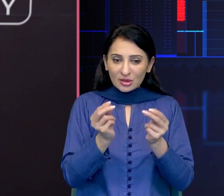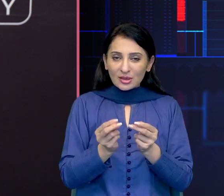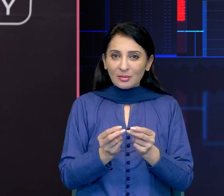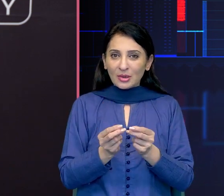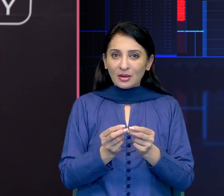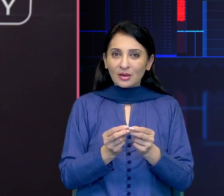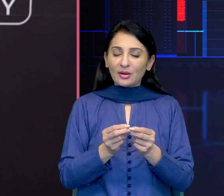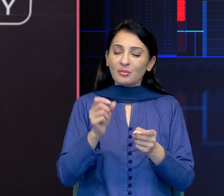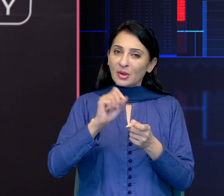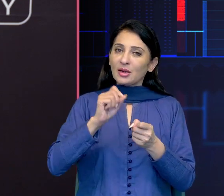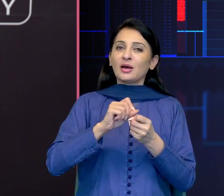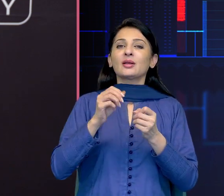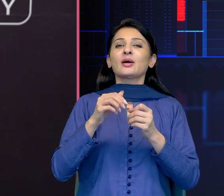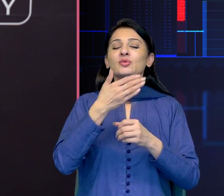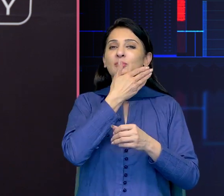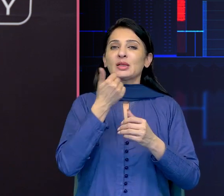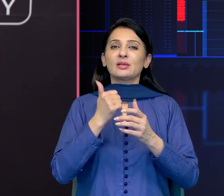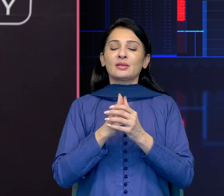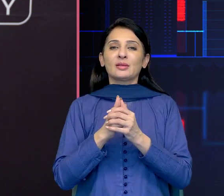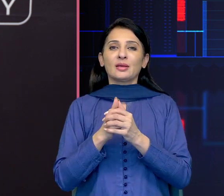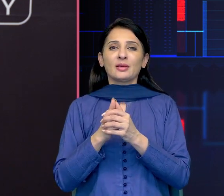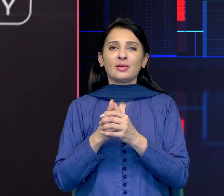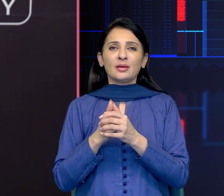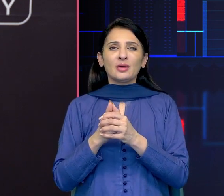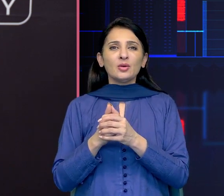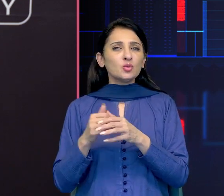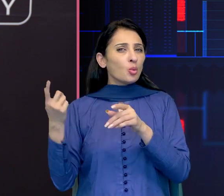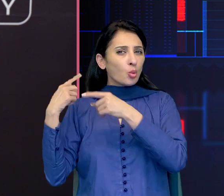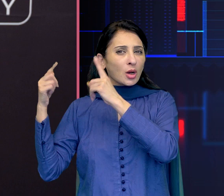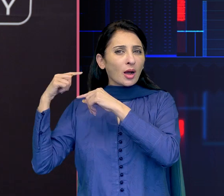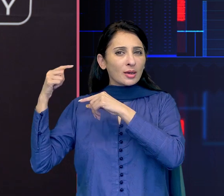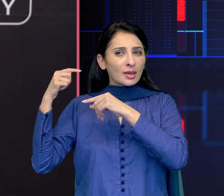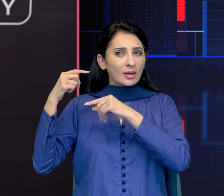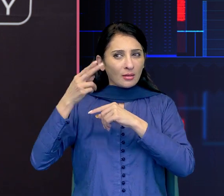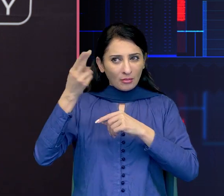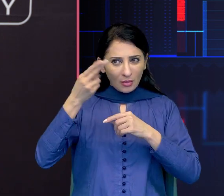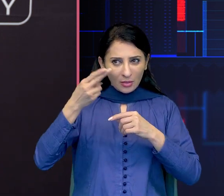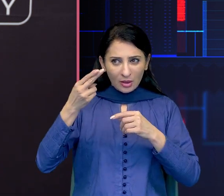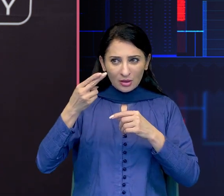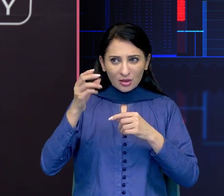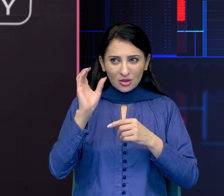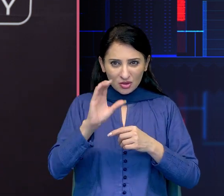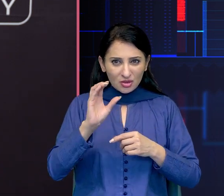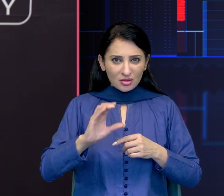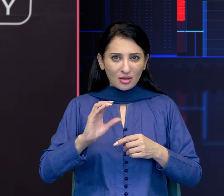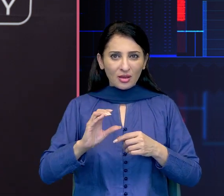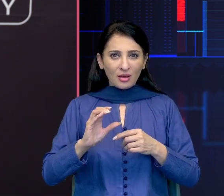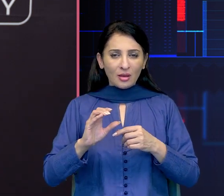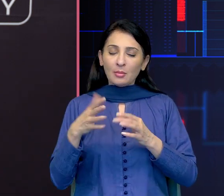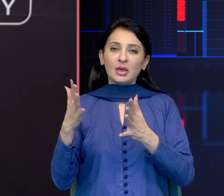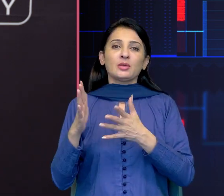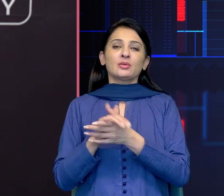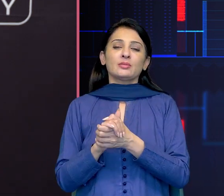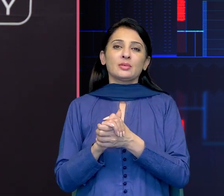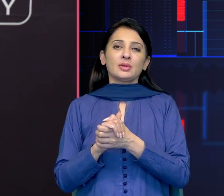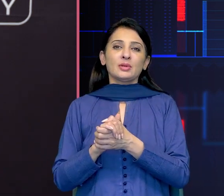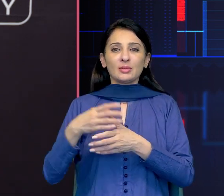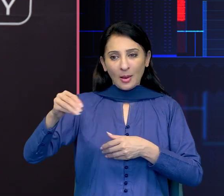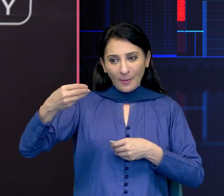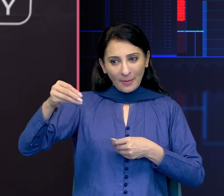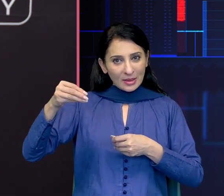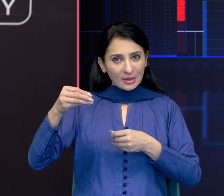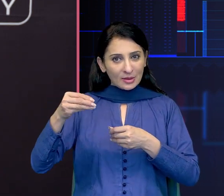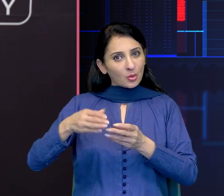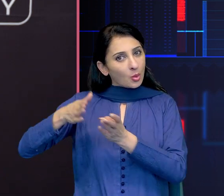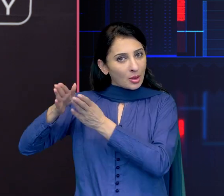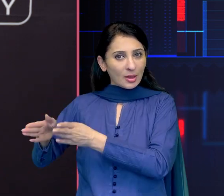were not with traditional art materials. Like, instead of using paper, I was using